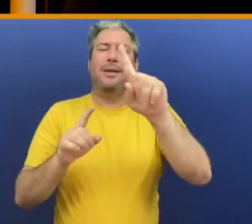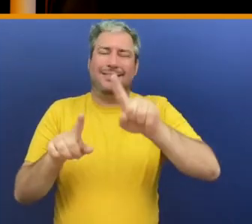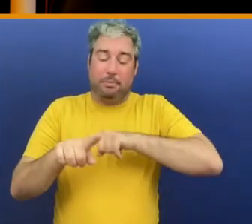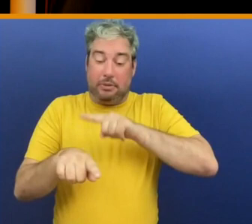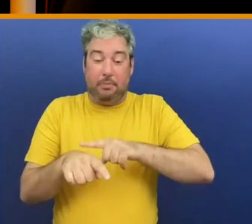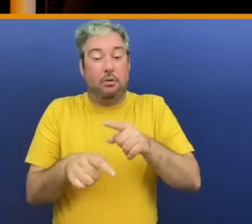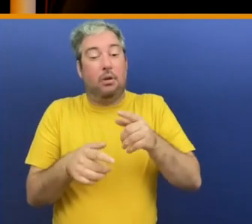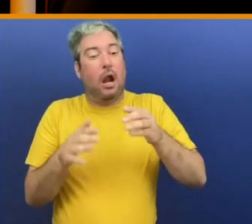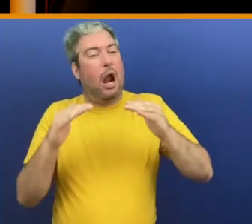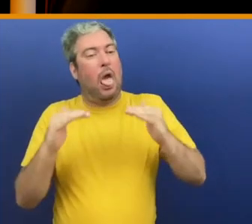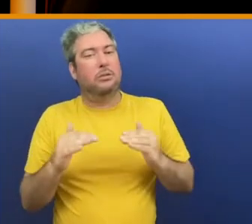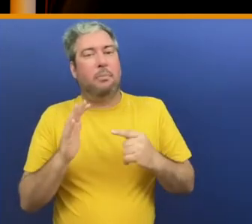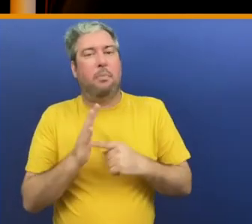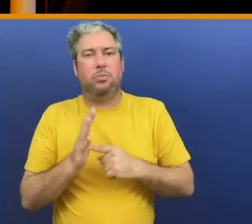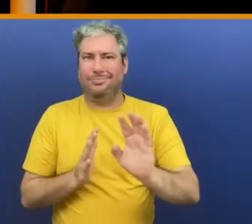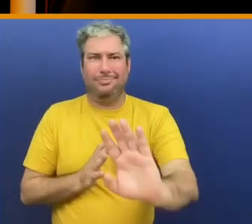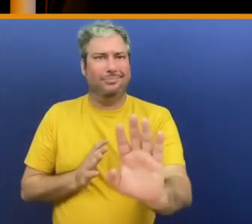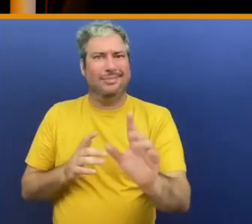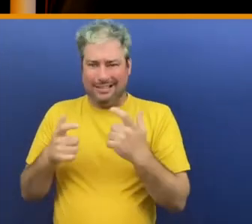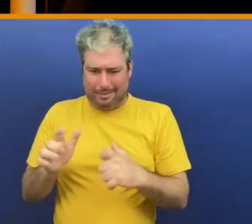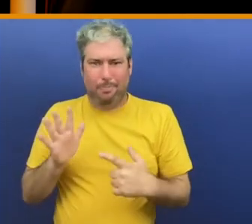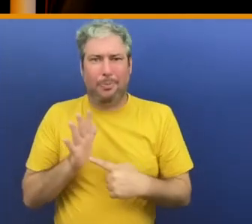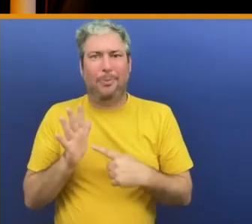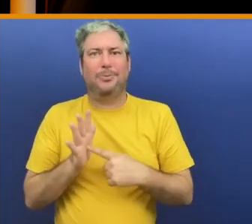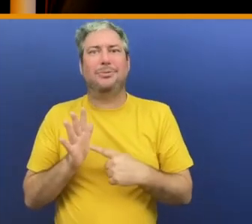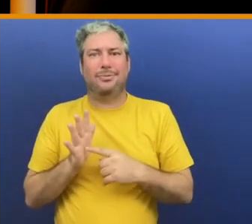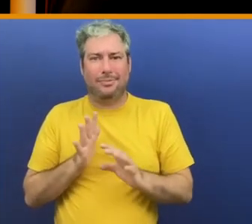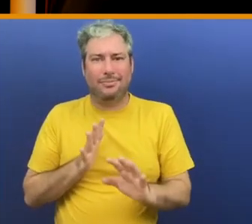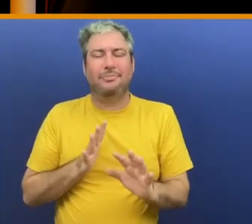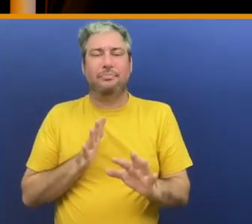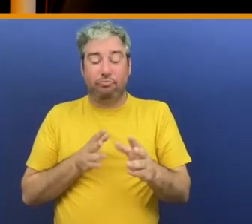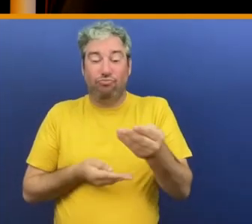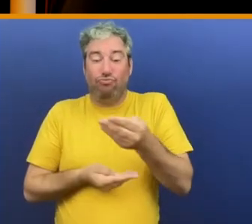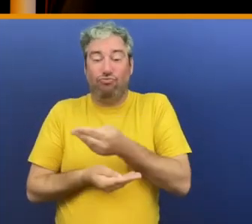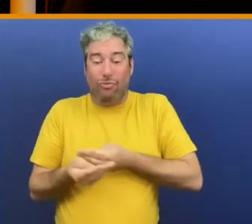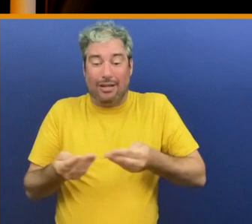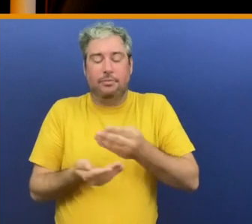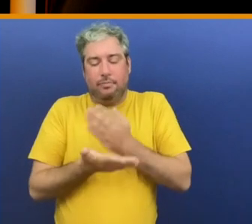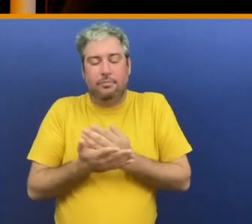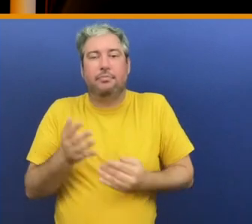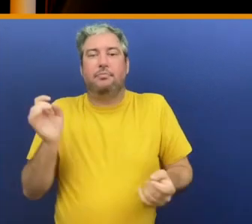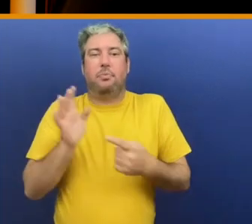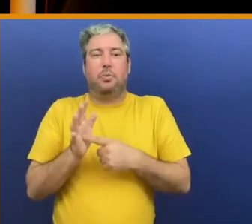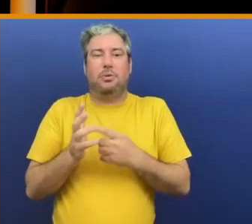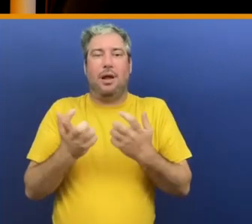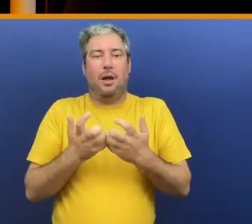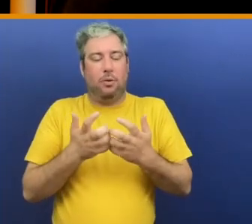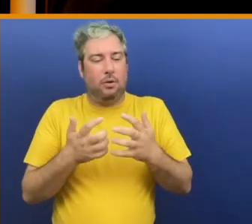Trade is central to how nations interact, exchanging not only goods and services, but people and